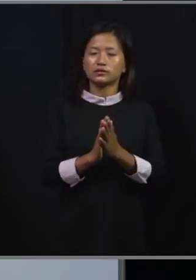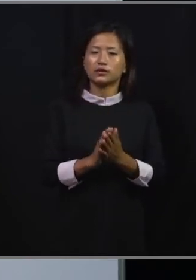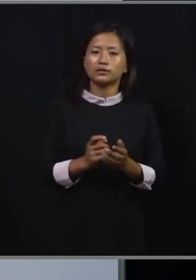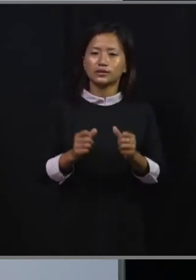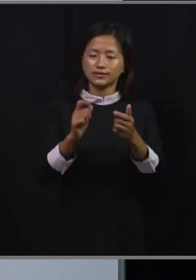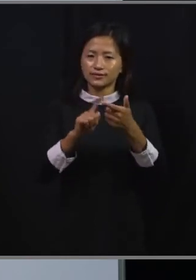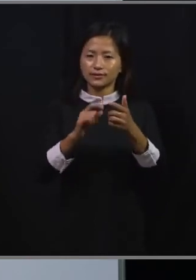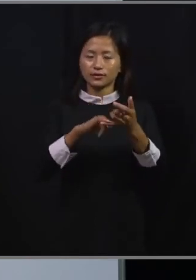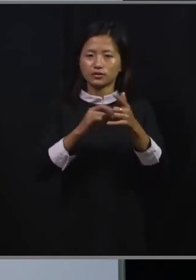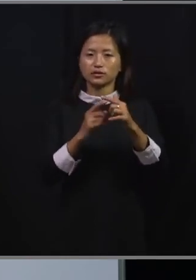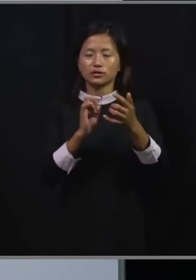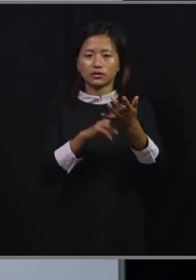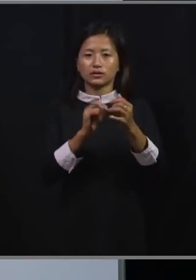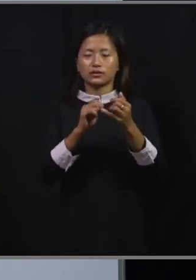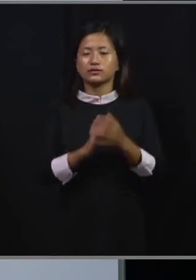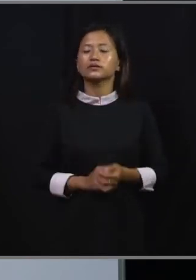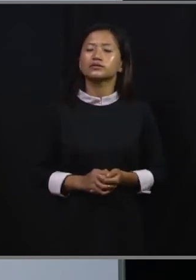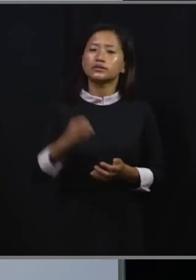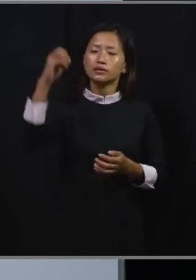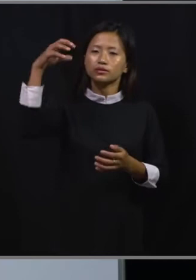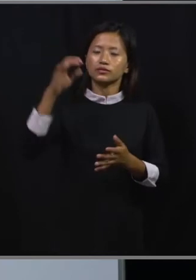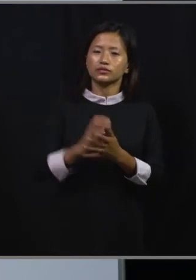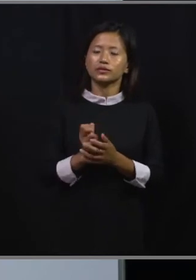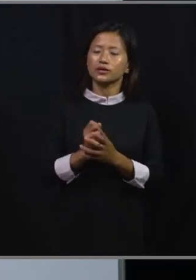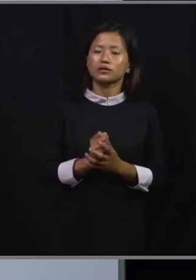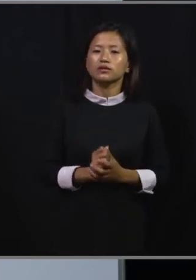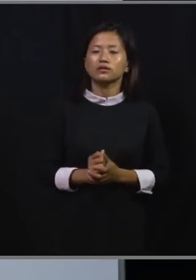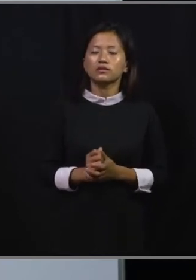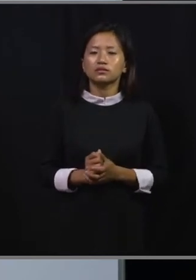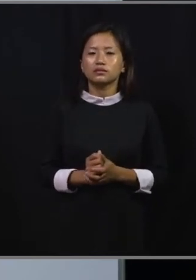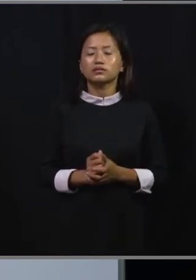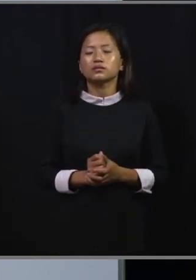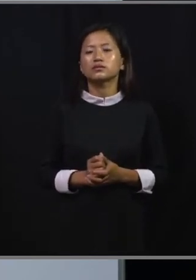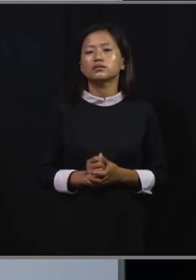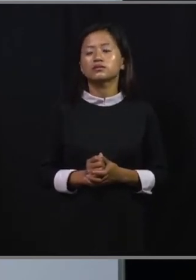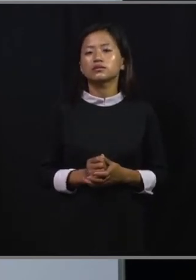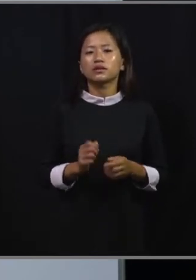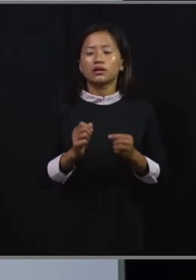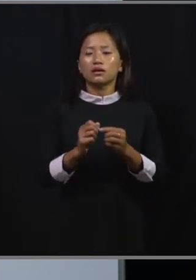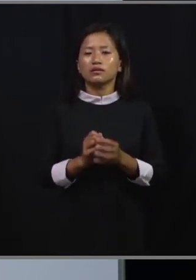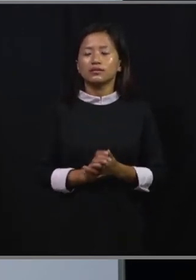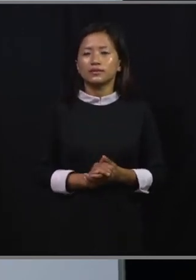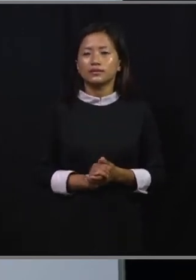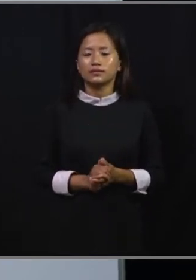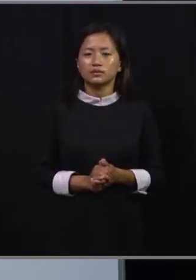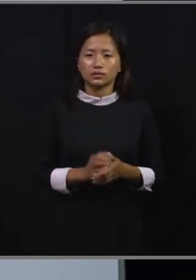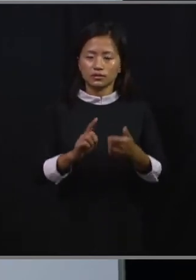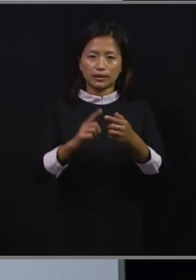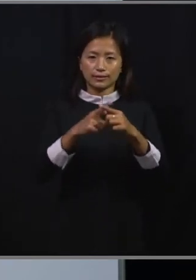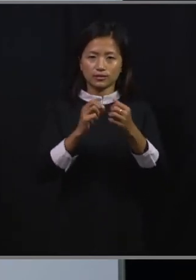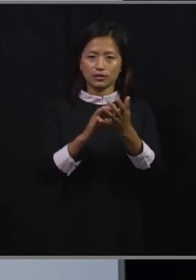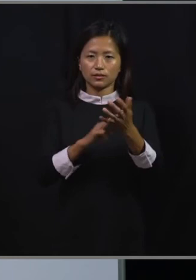1905, where he believed that light is an electromagnetic wave. Light is what? Electromagnetic wave. With this assumption,